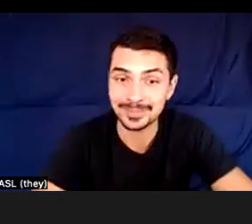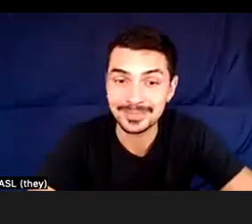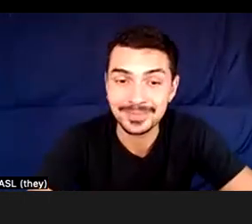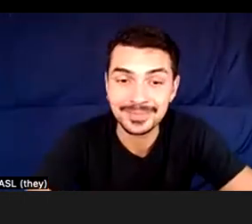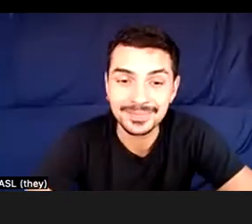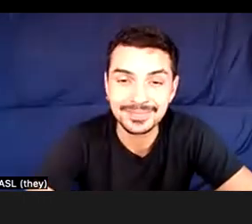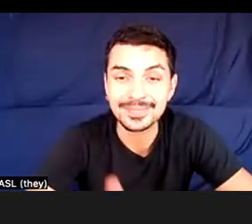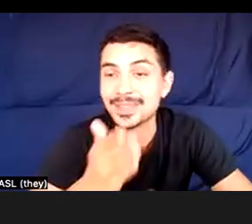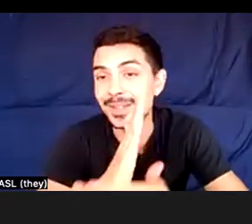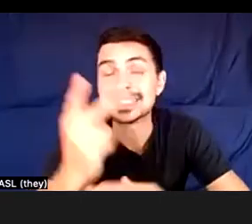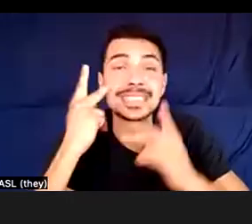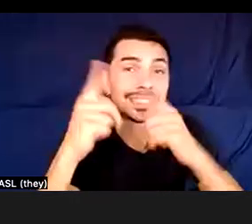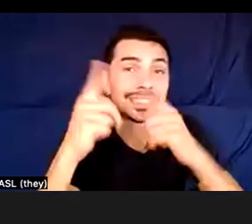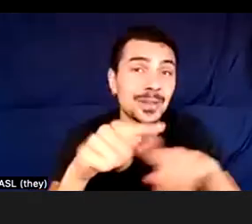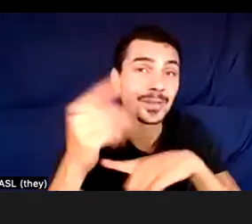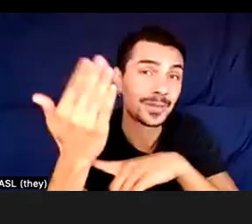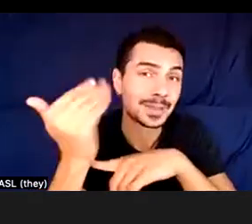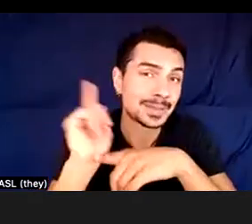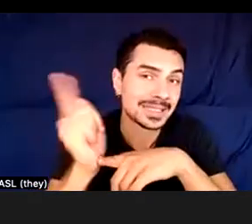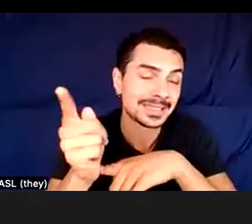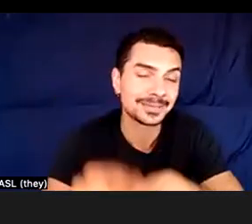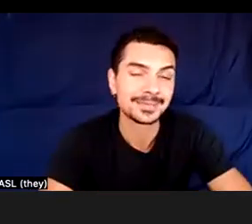All right, we'll see you all in 15 minutes then.